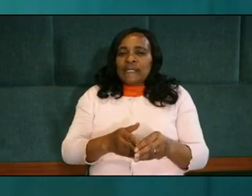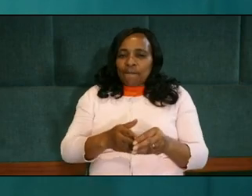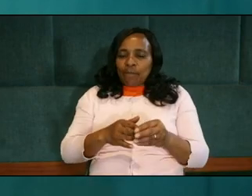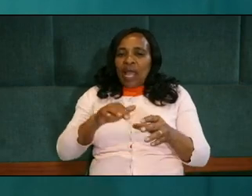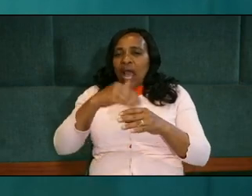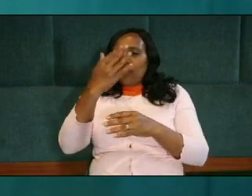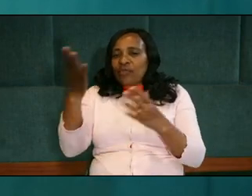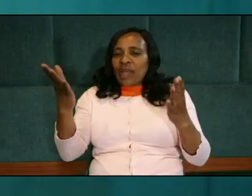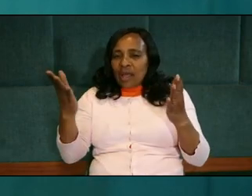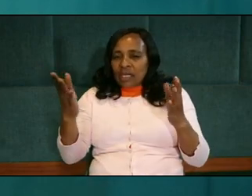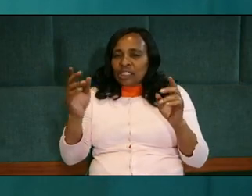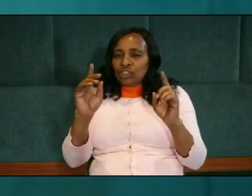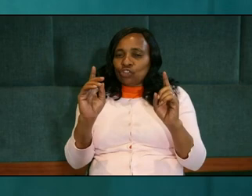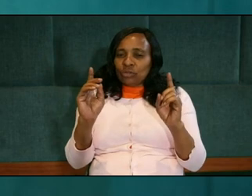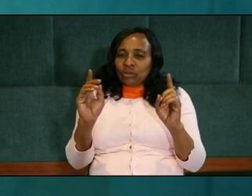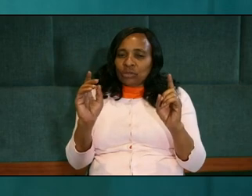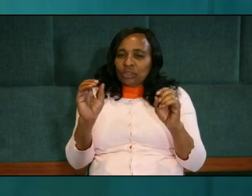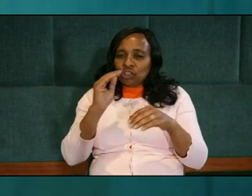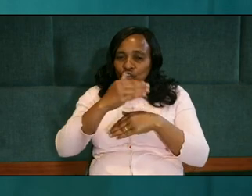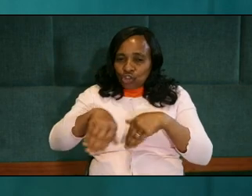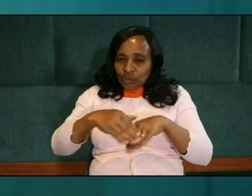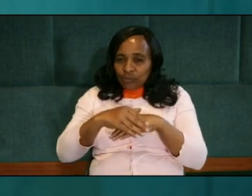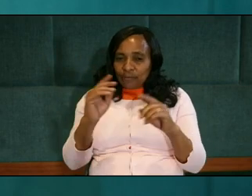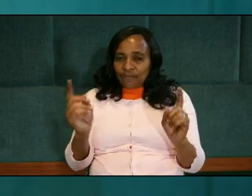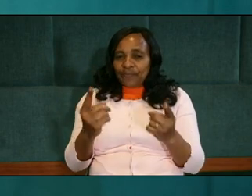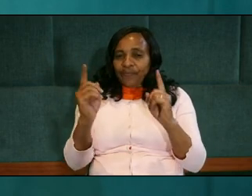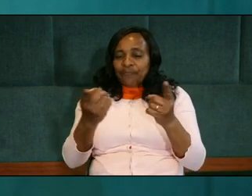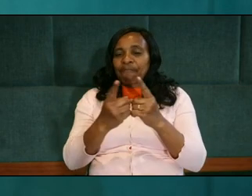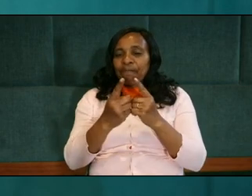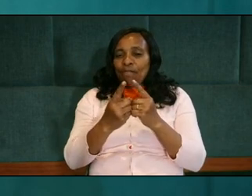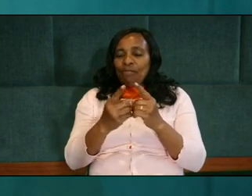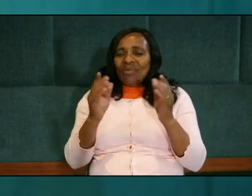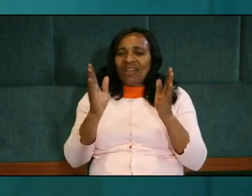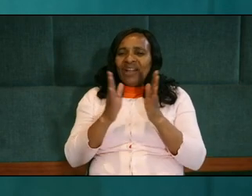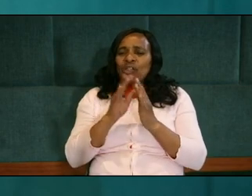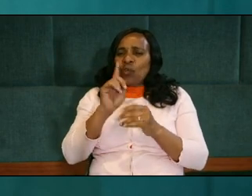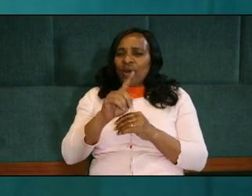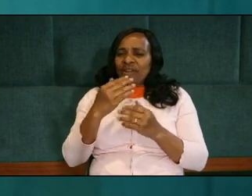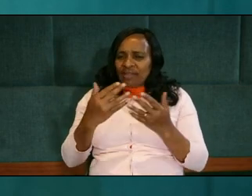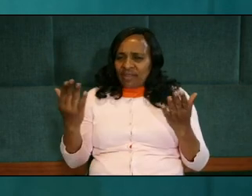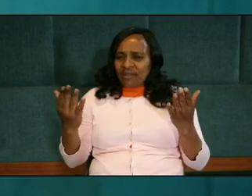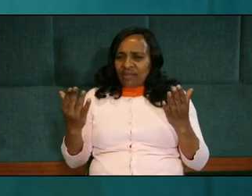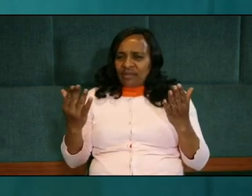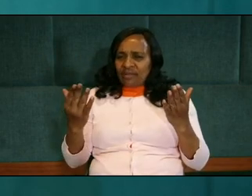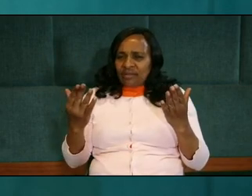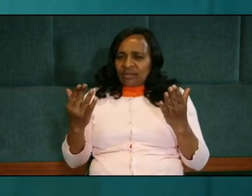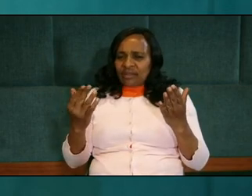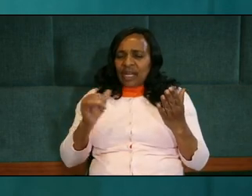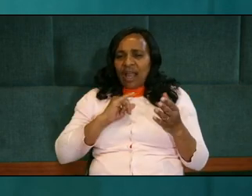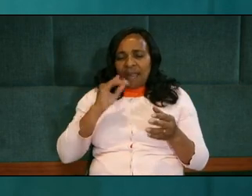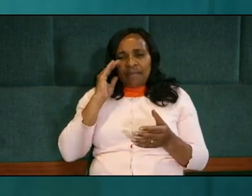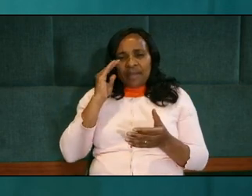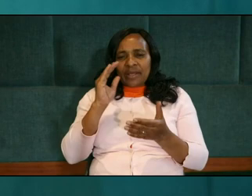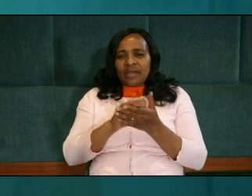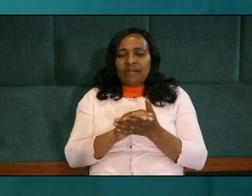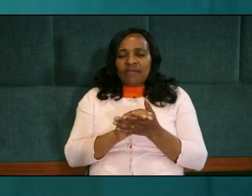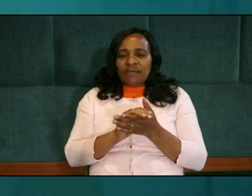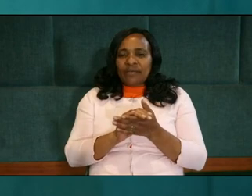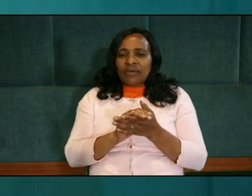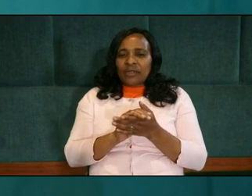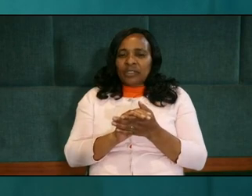father's sheep, you know. And one thing I believe